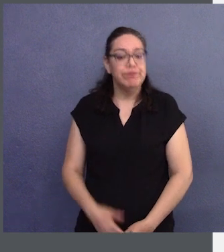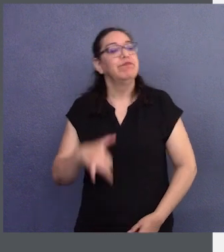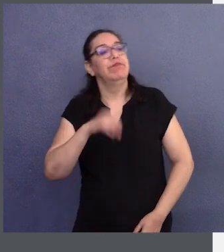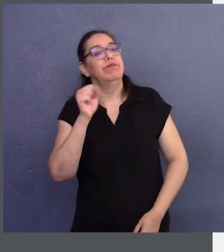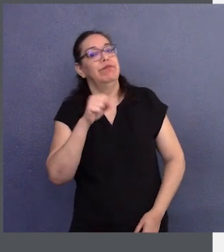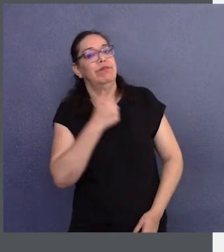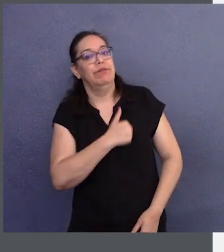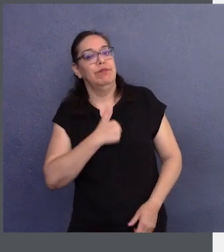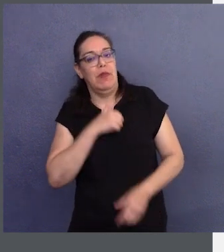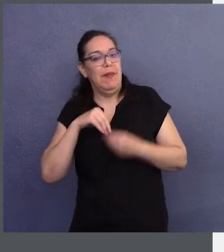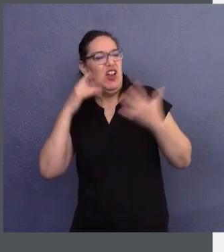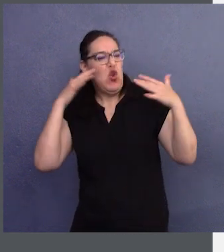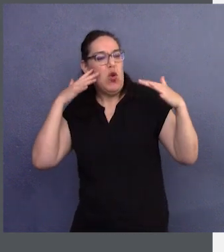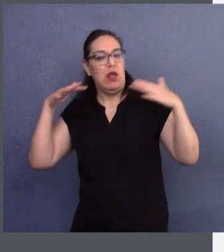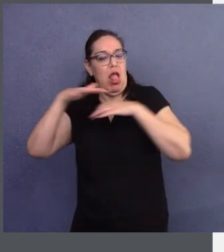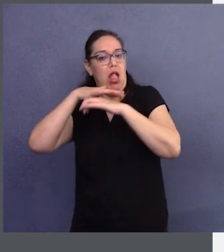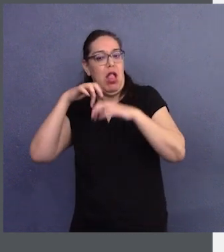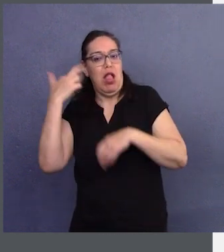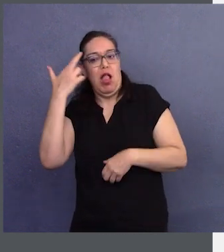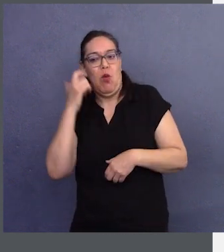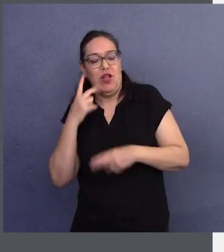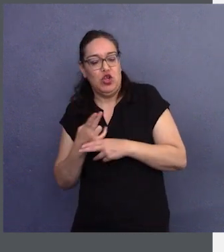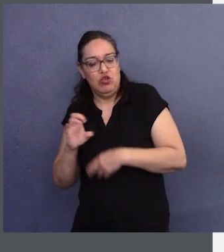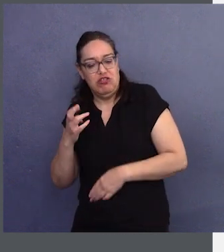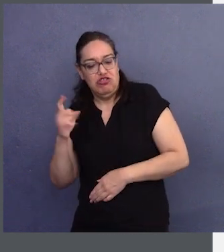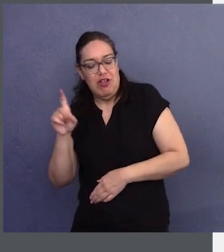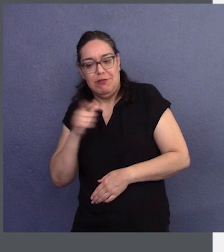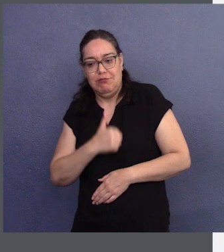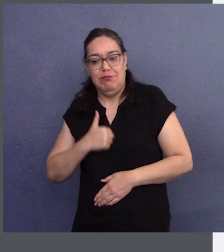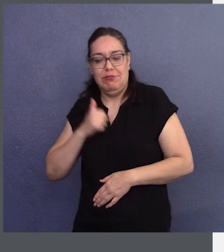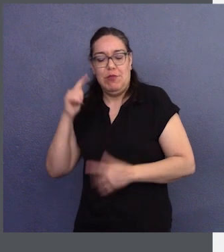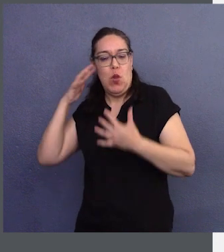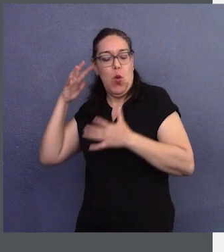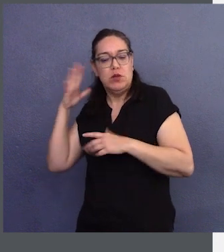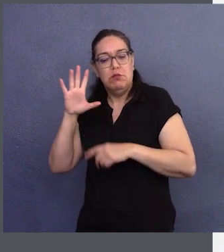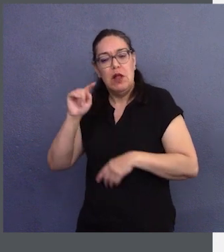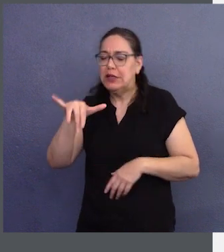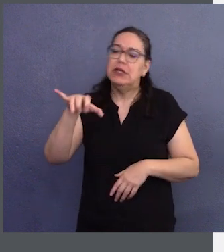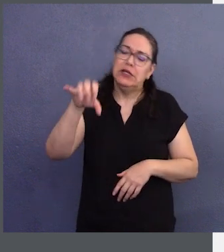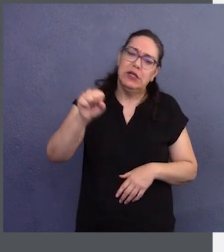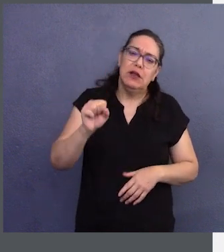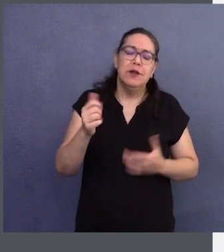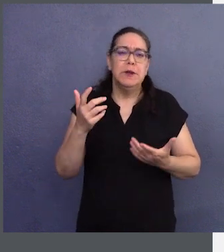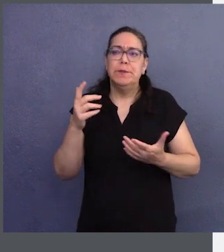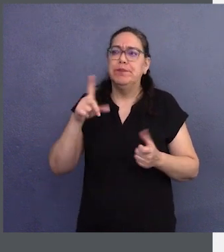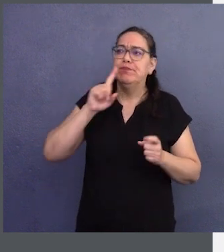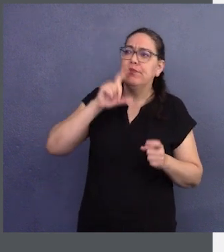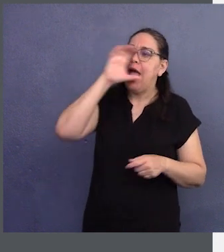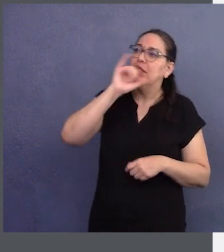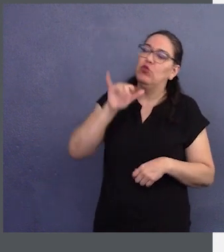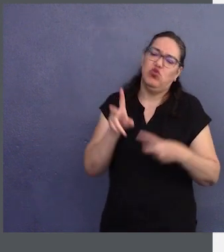sorry, I'm in a noisy location. That's why I was Oh. using the chat. I apologize for the noise behind me. Well, yeah, I guess it was